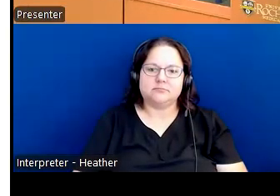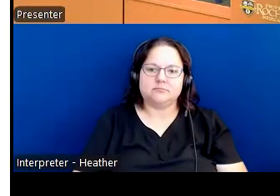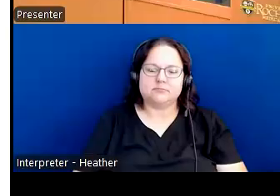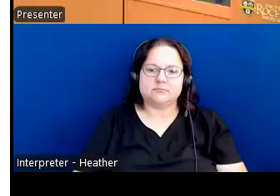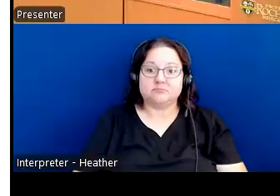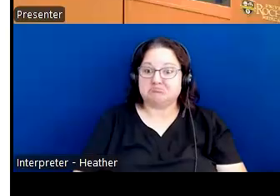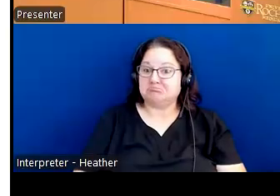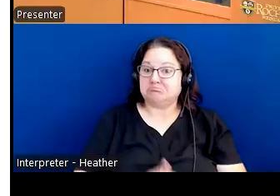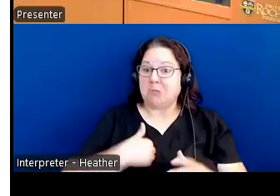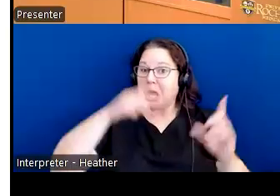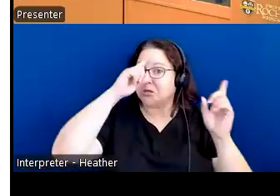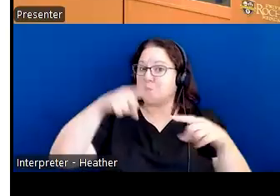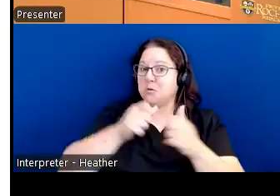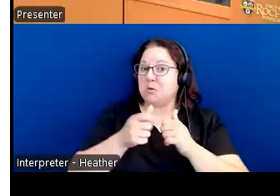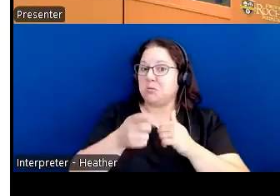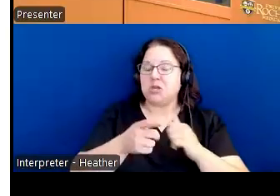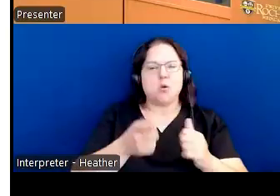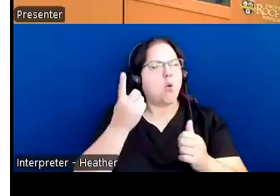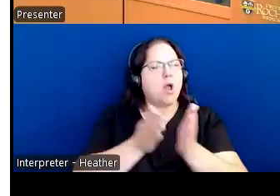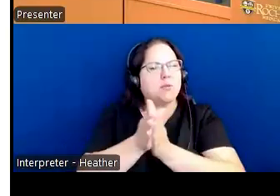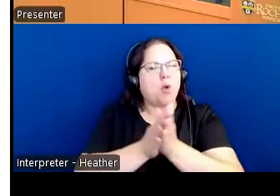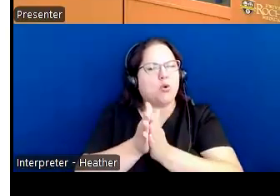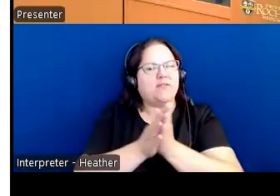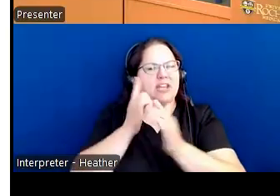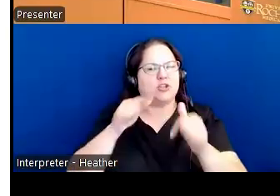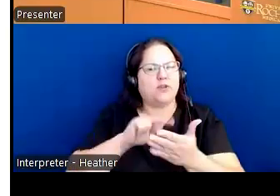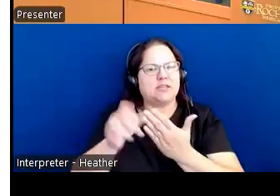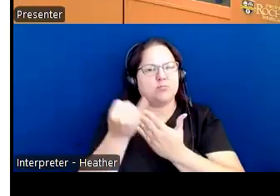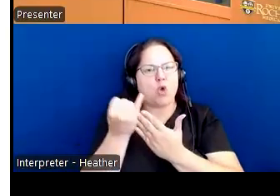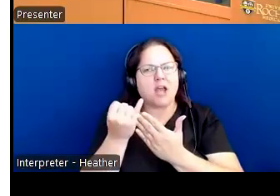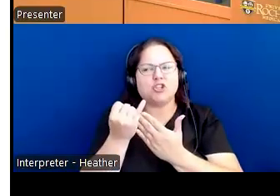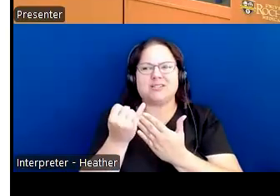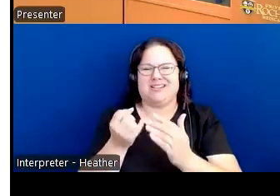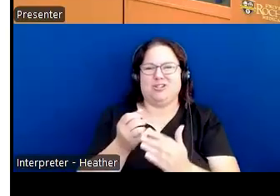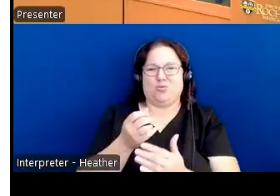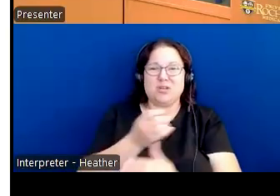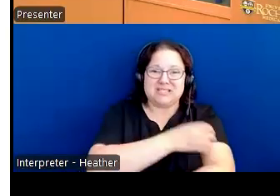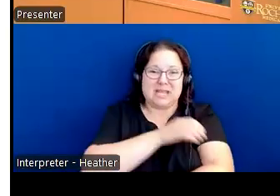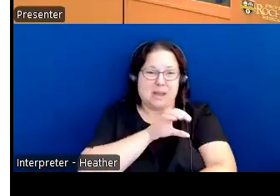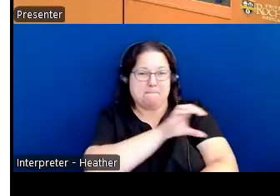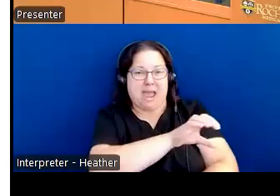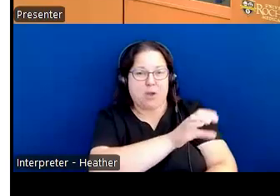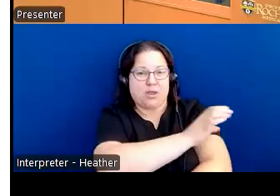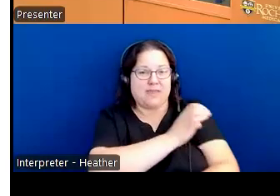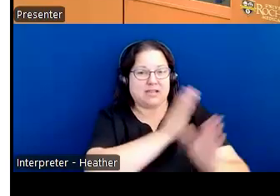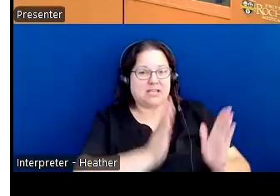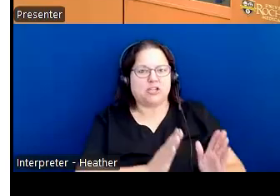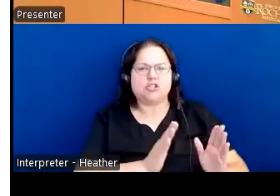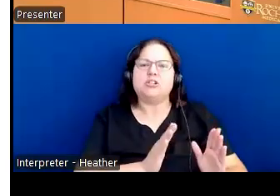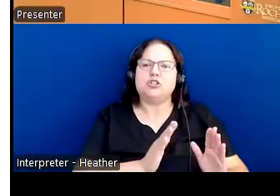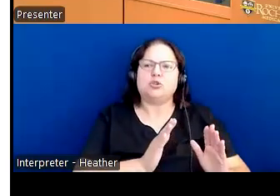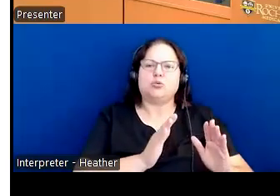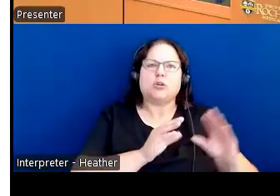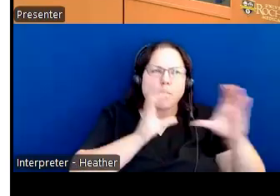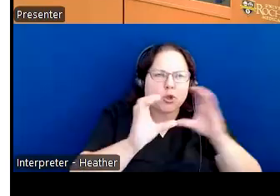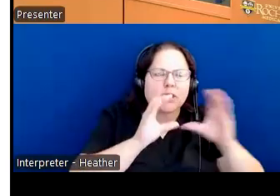No, I agree with you. I think one of the motivations of this project was to be able to empower clinicians to communicate clearly the risk